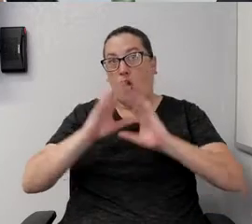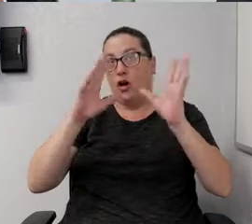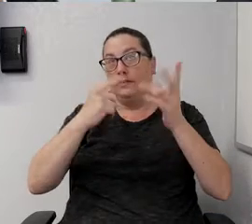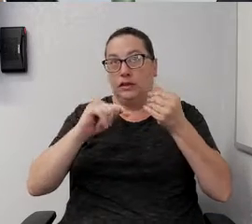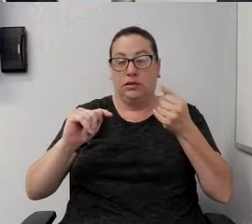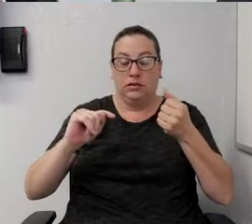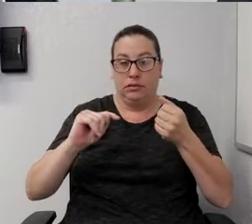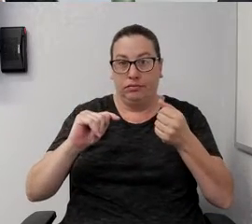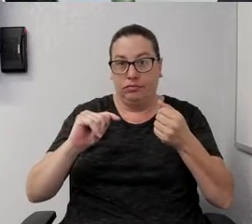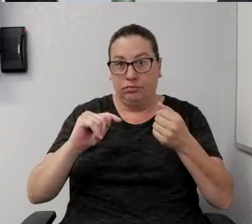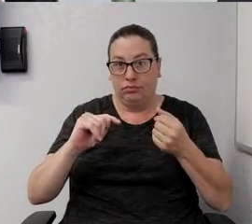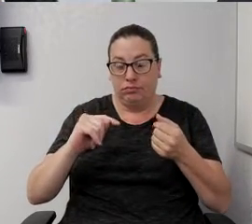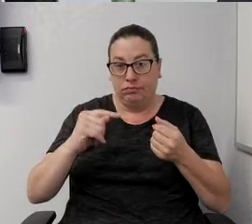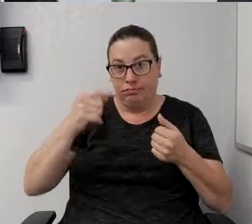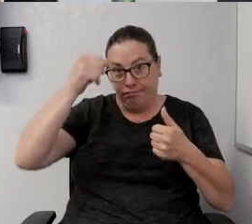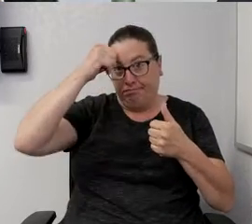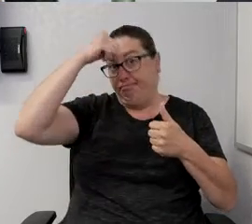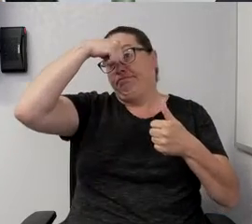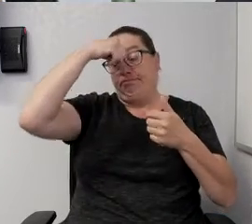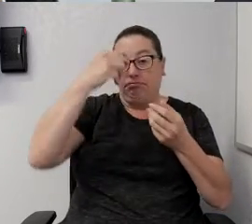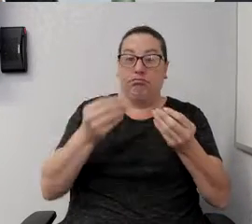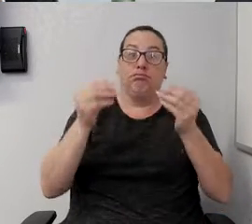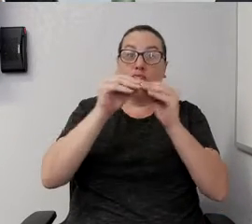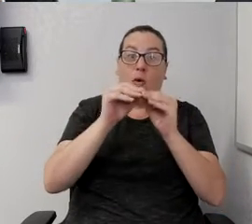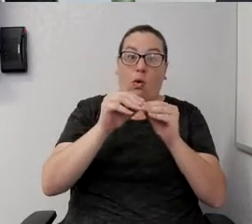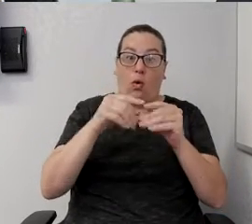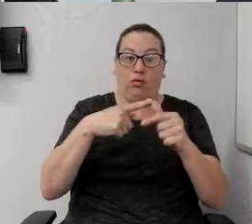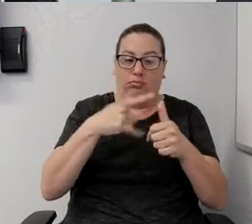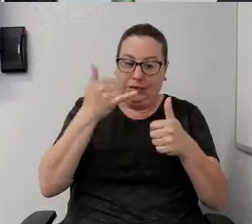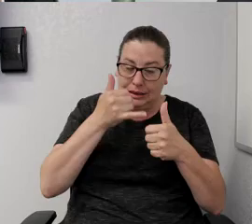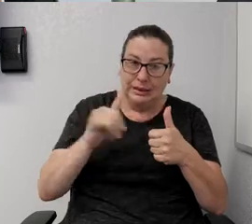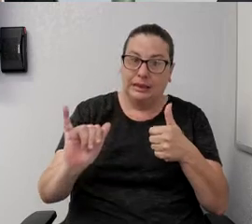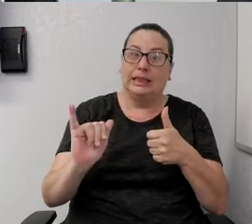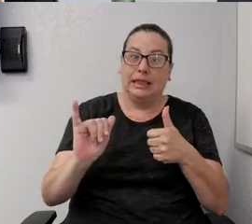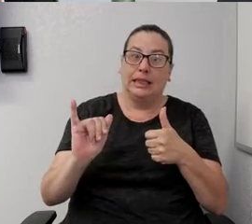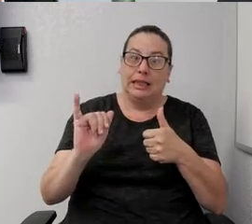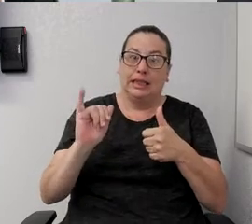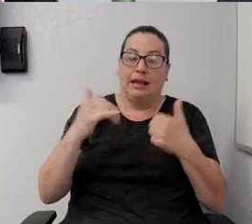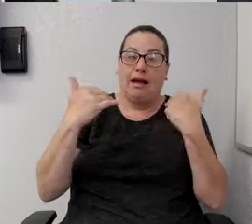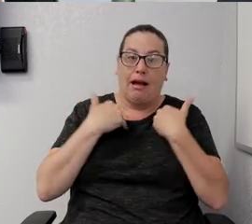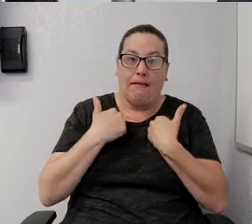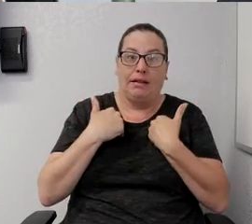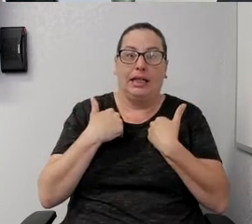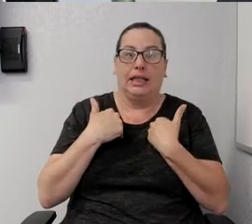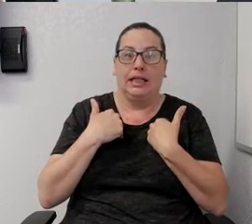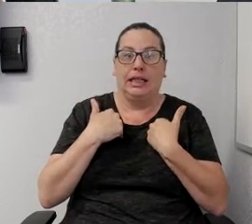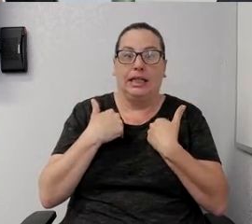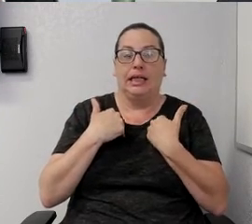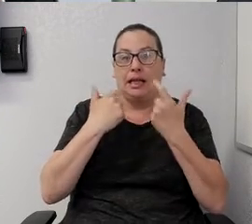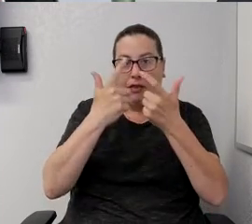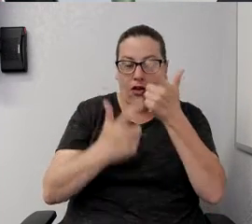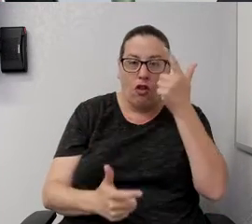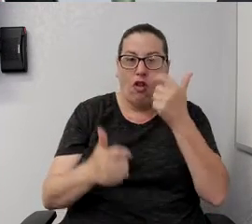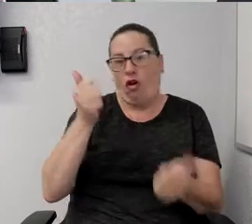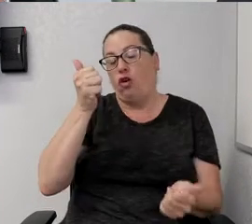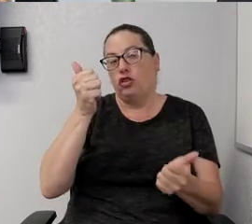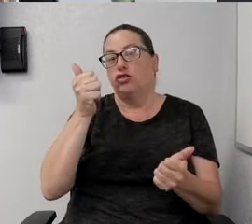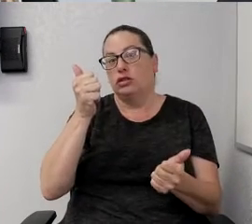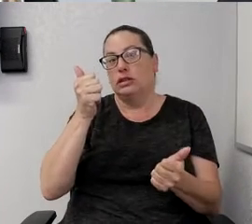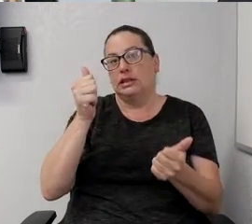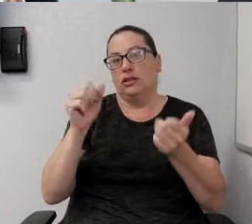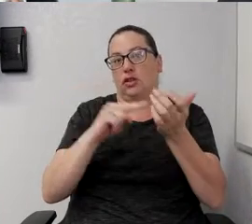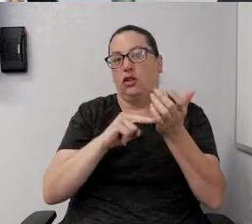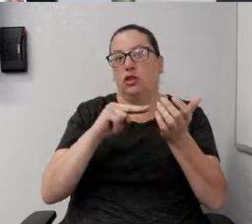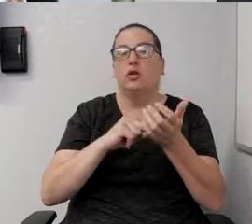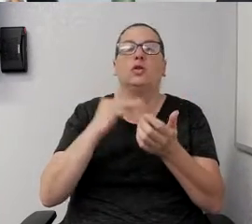all the nursing homes, still standing out as having the single largest